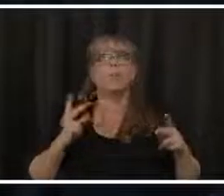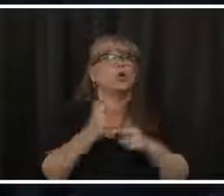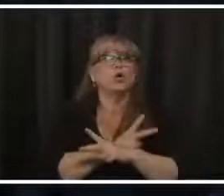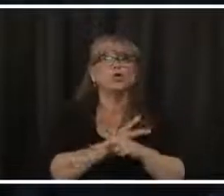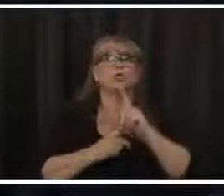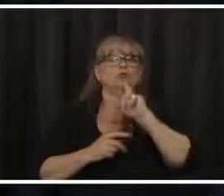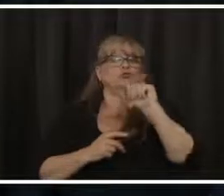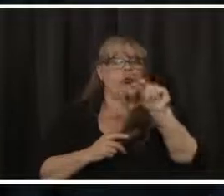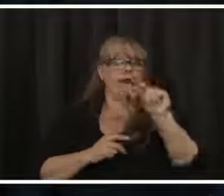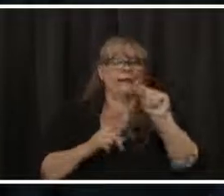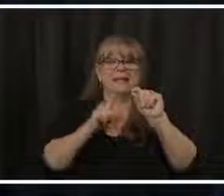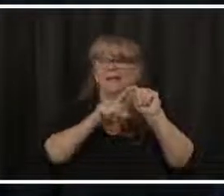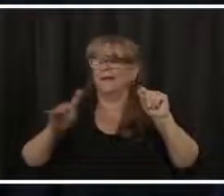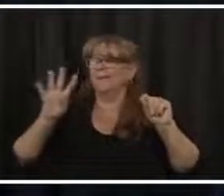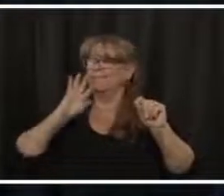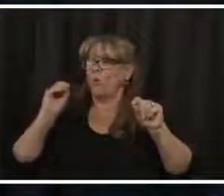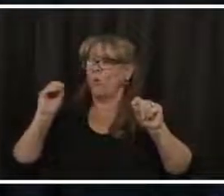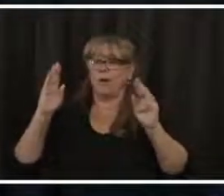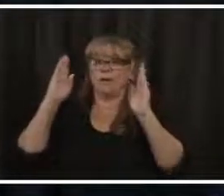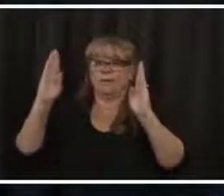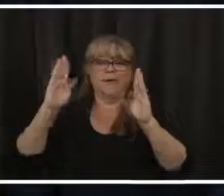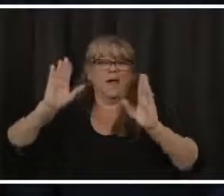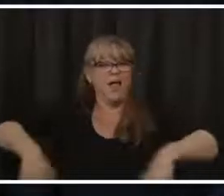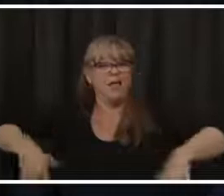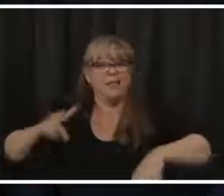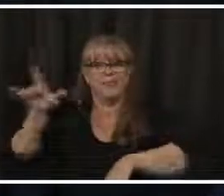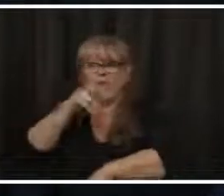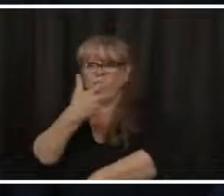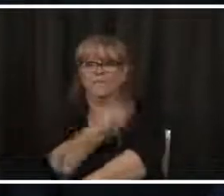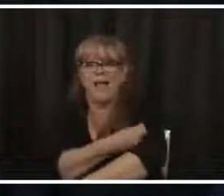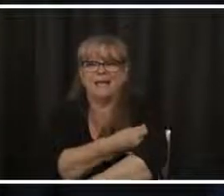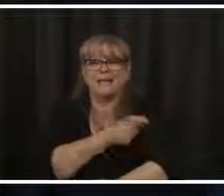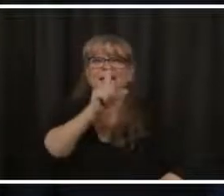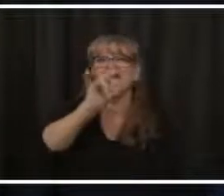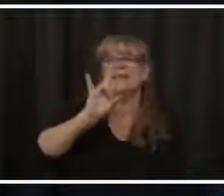vaccinated. Hospitalization numbers, 70s and 80s, are continuing to decrease.